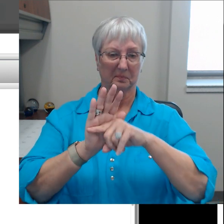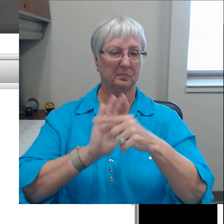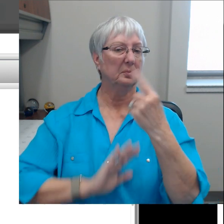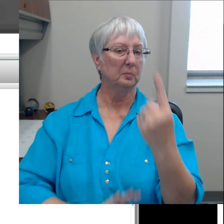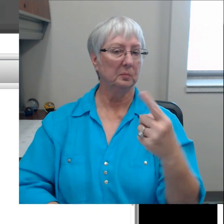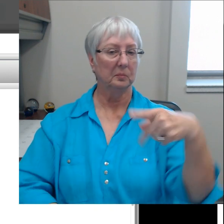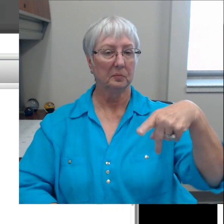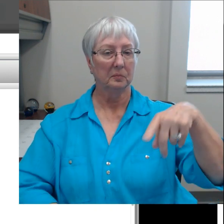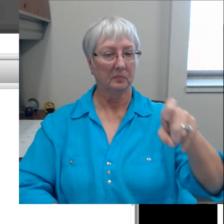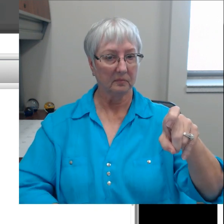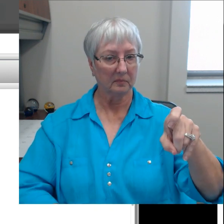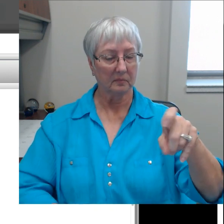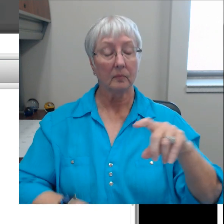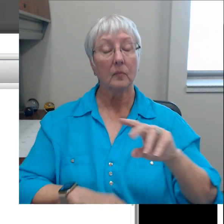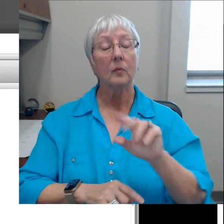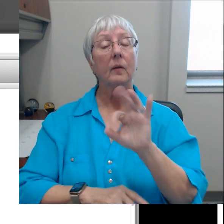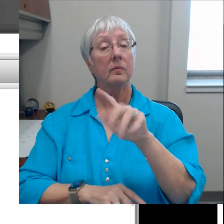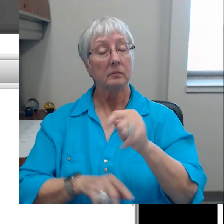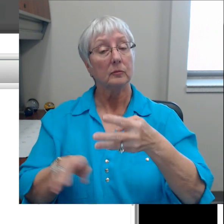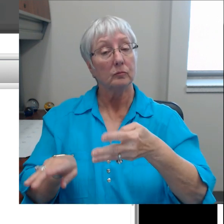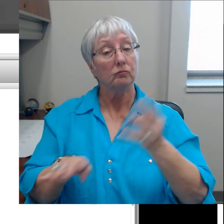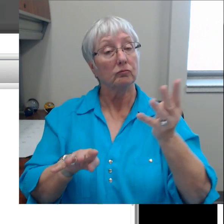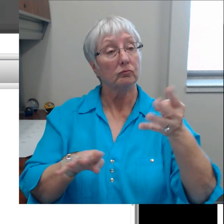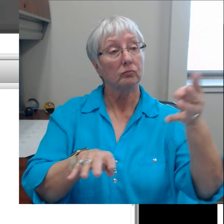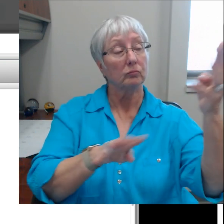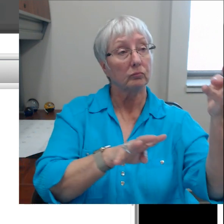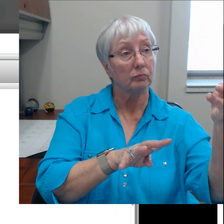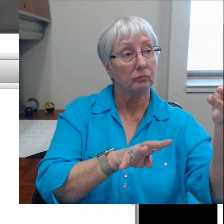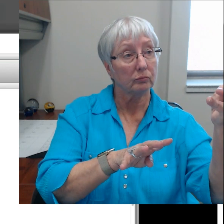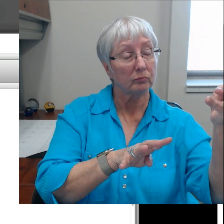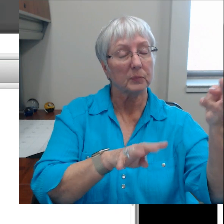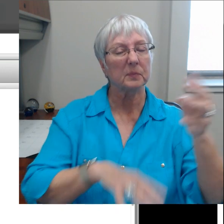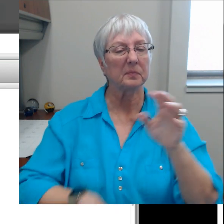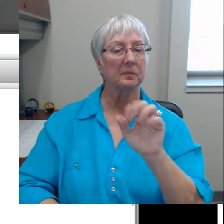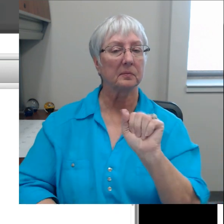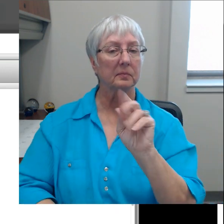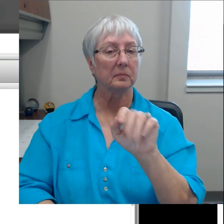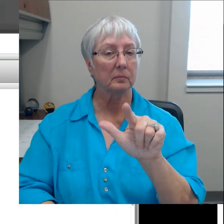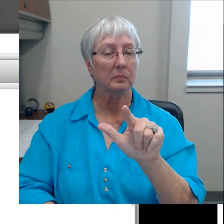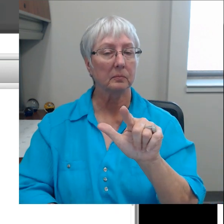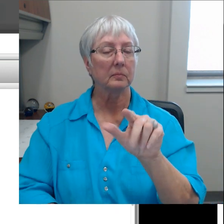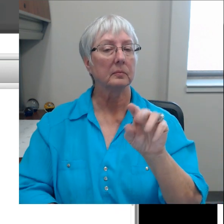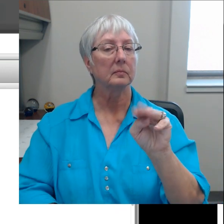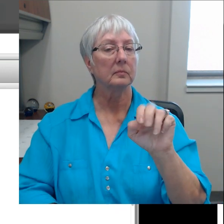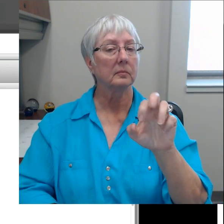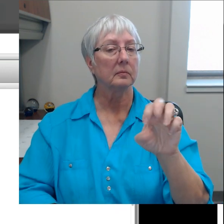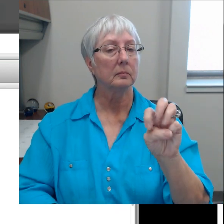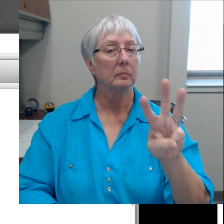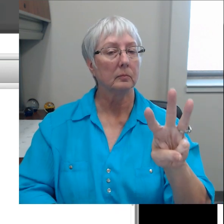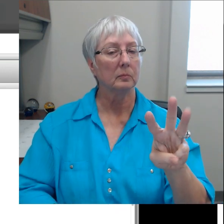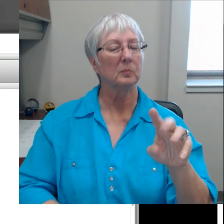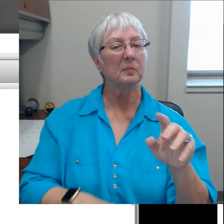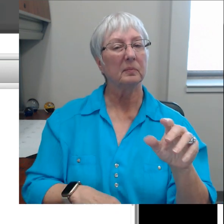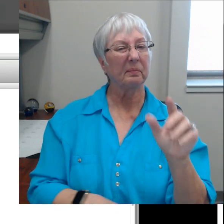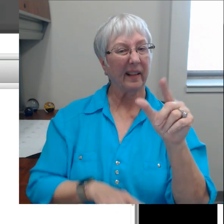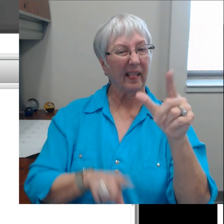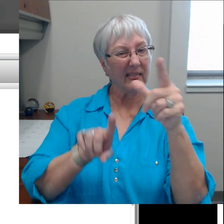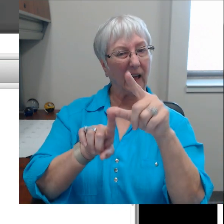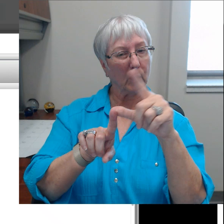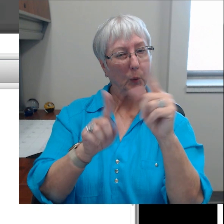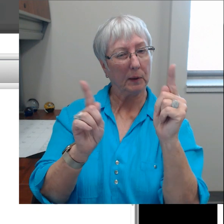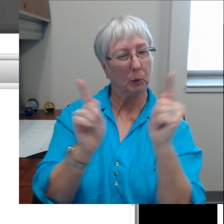while the web fonts are loading and we're seeing Arial Narrow instead of Dosis, we'll just squish those letters in just a bit. That way, when our web fonts are ready